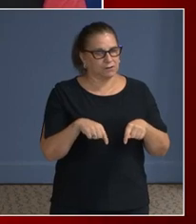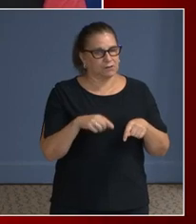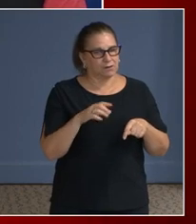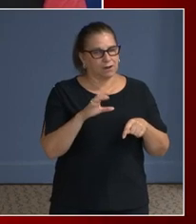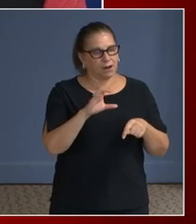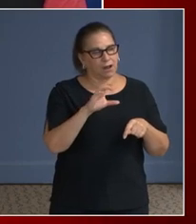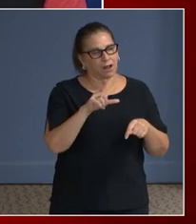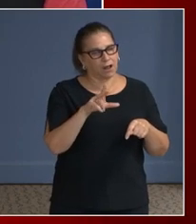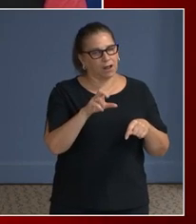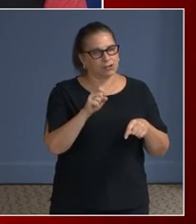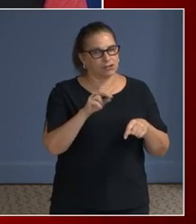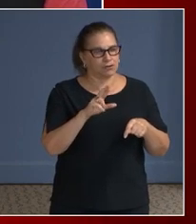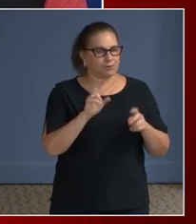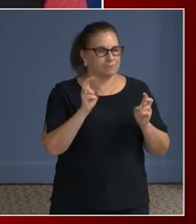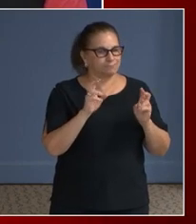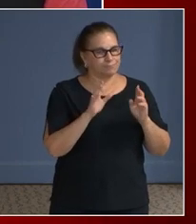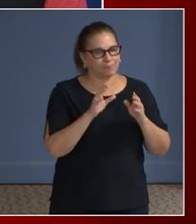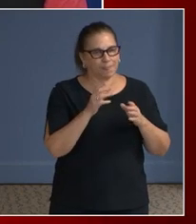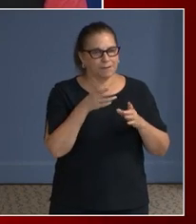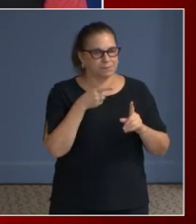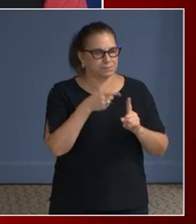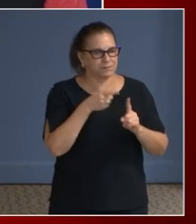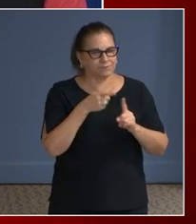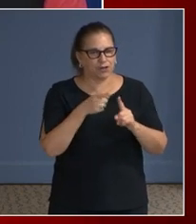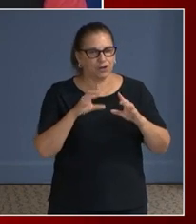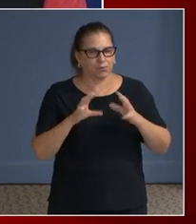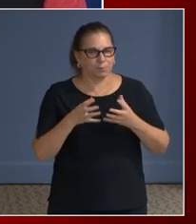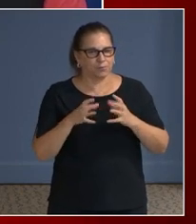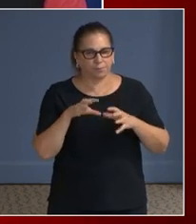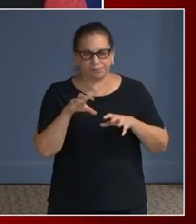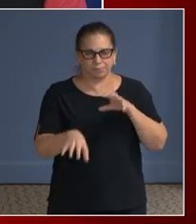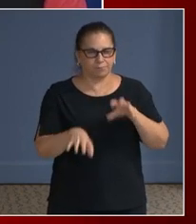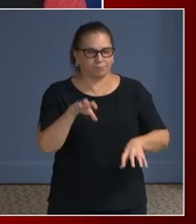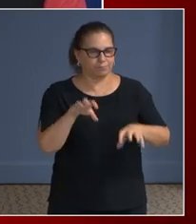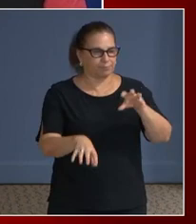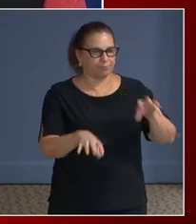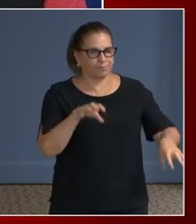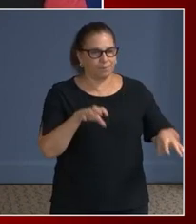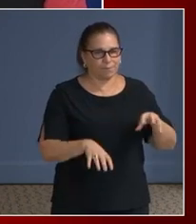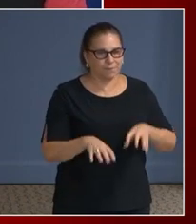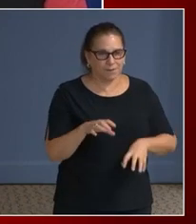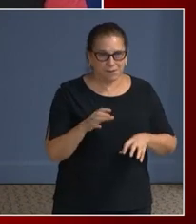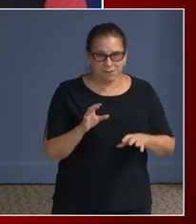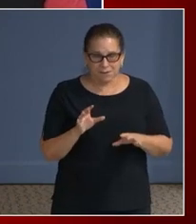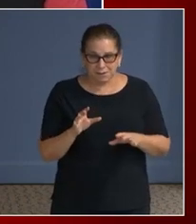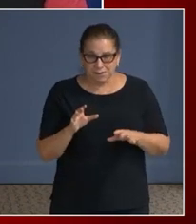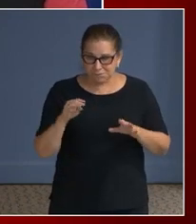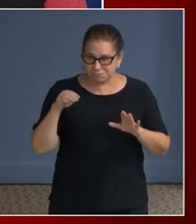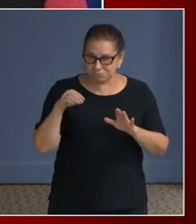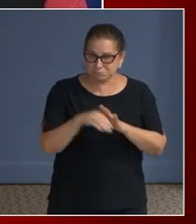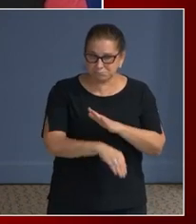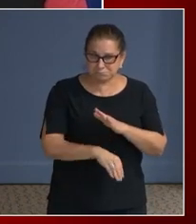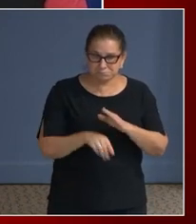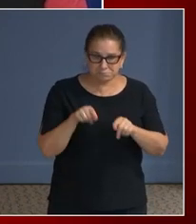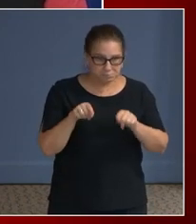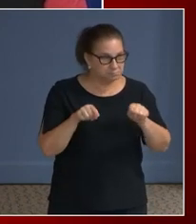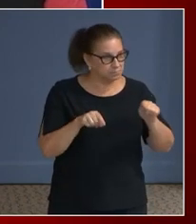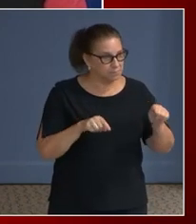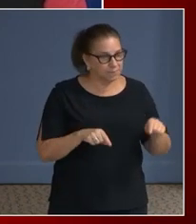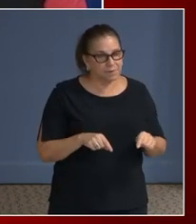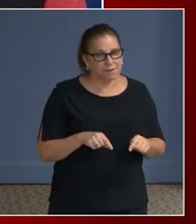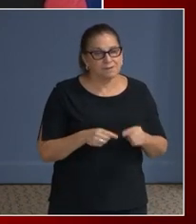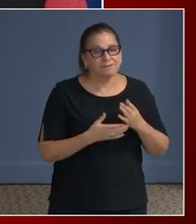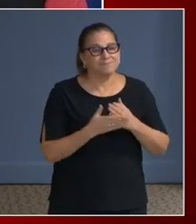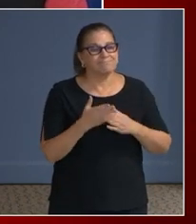being connected to one another in order to indicate that it would be okay to move into phase three. I'll also remind you that there are some